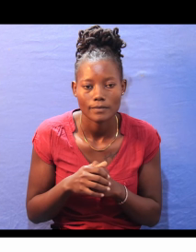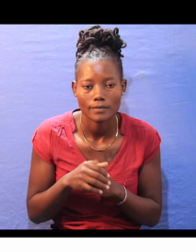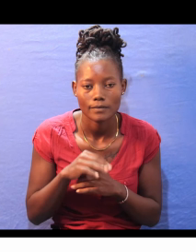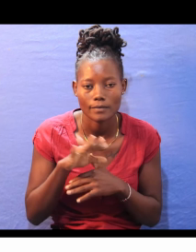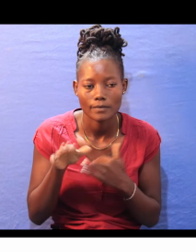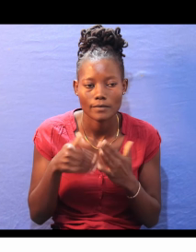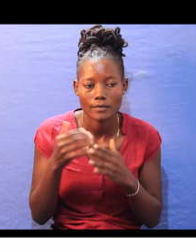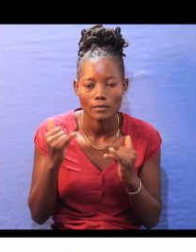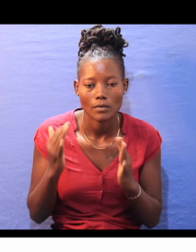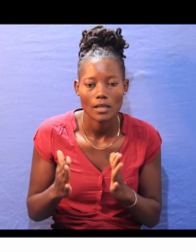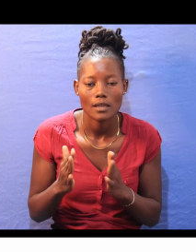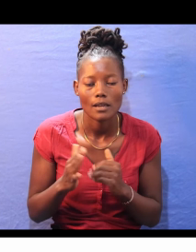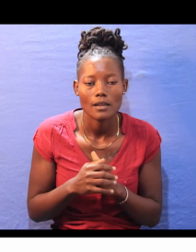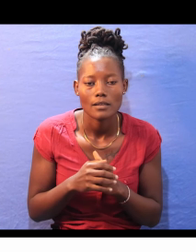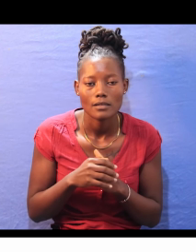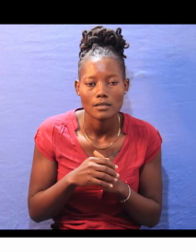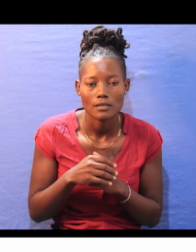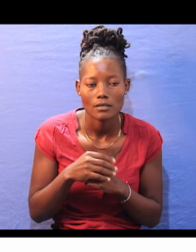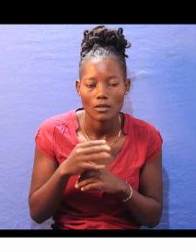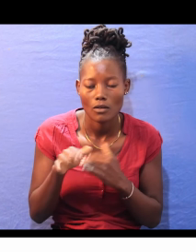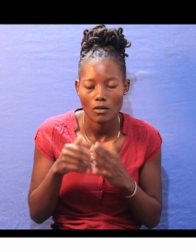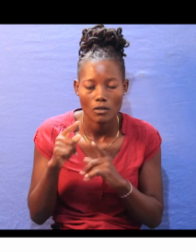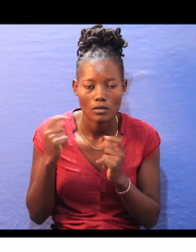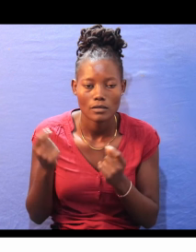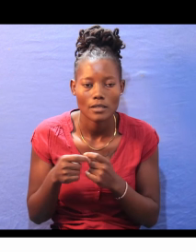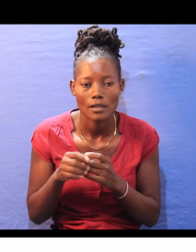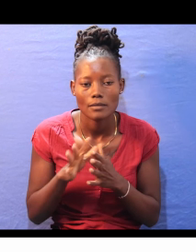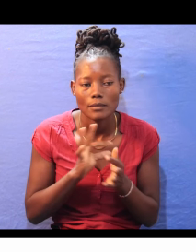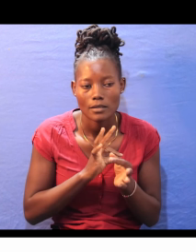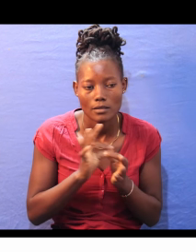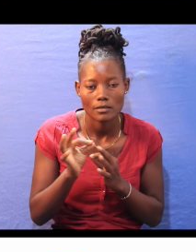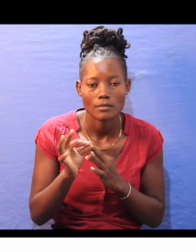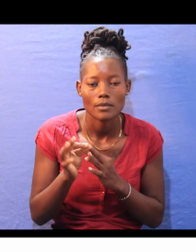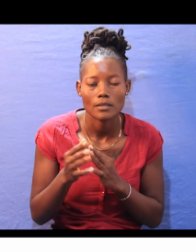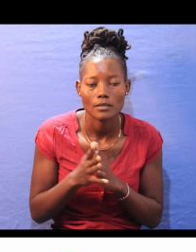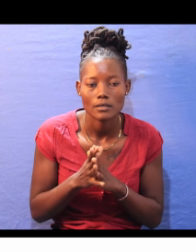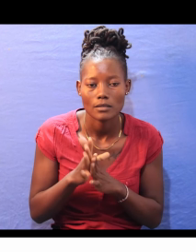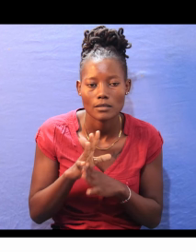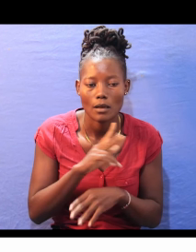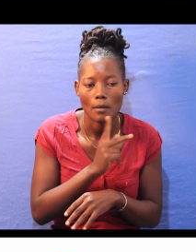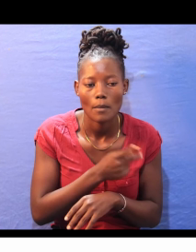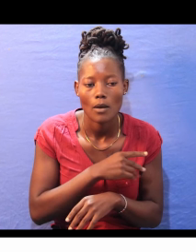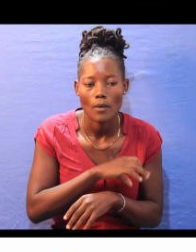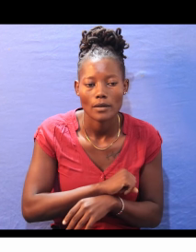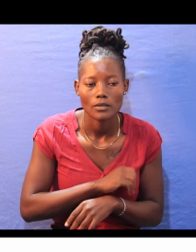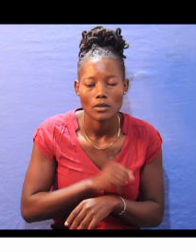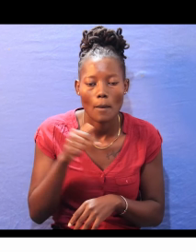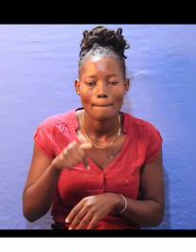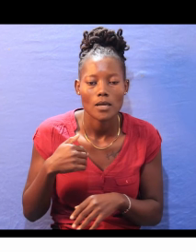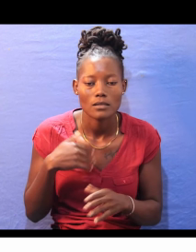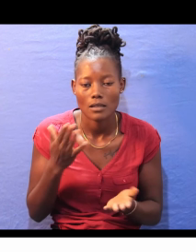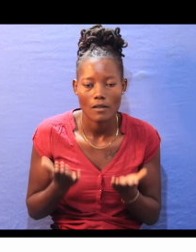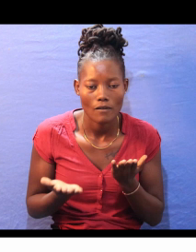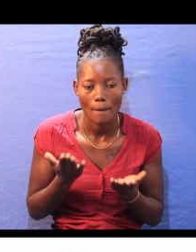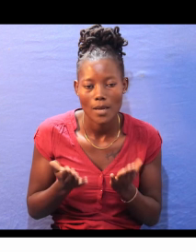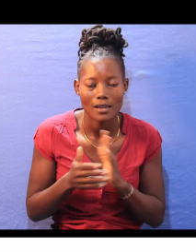All athletes of all types need speed, strength, power, and endurance. There must be a balance.